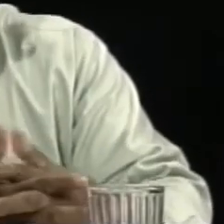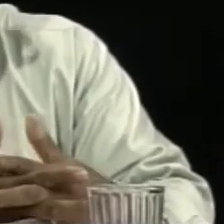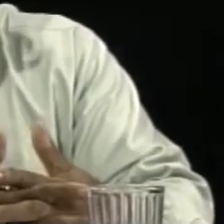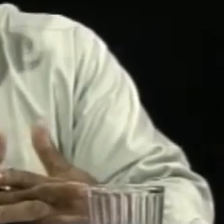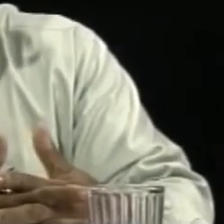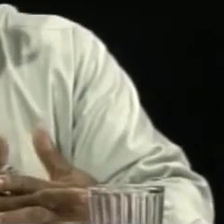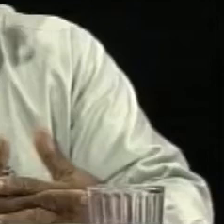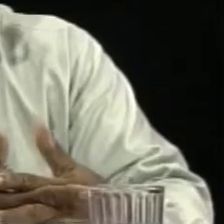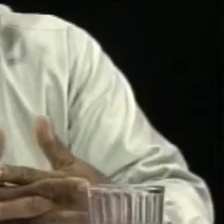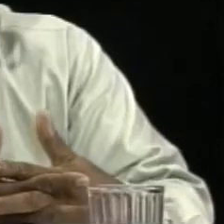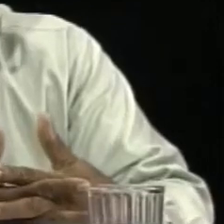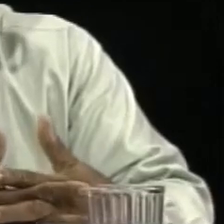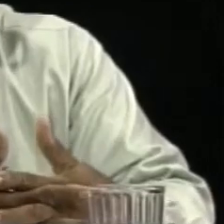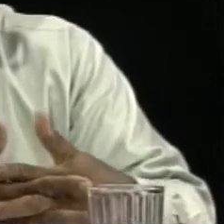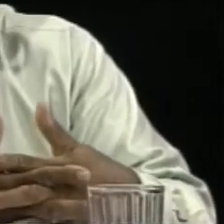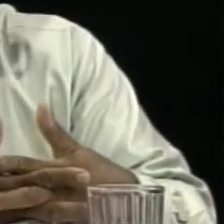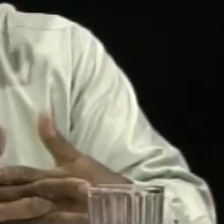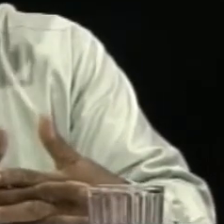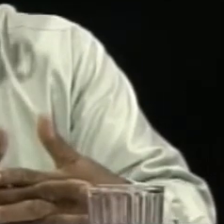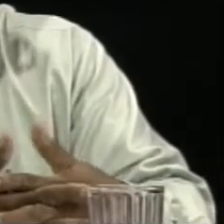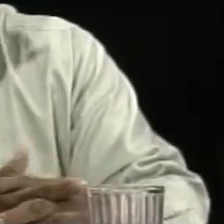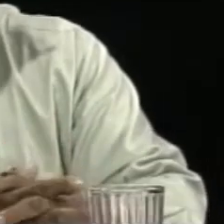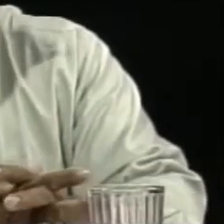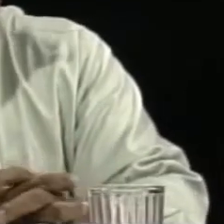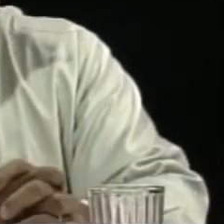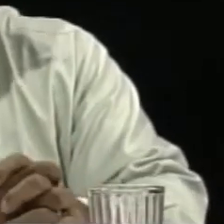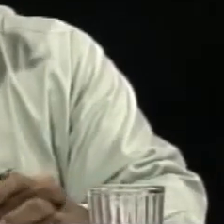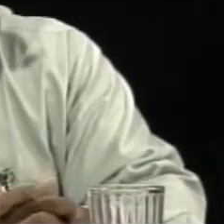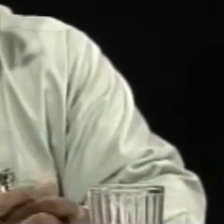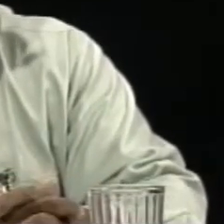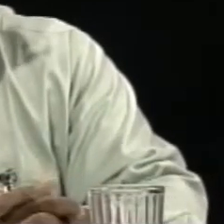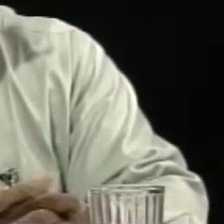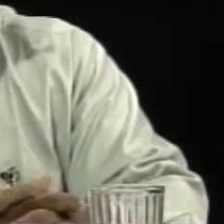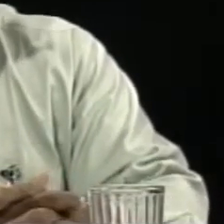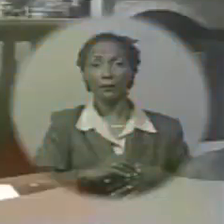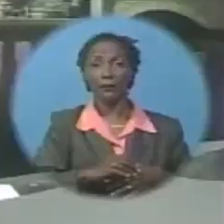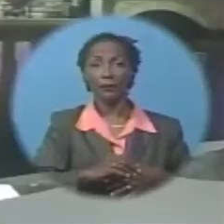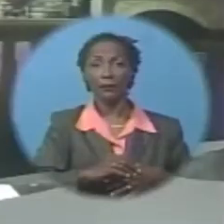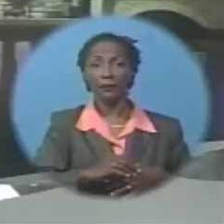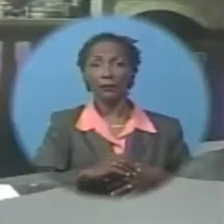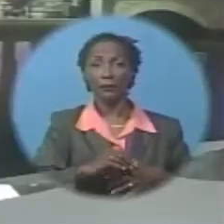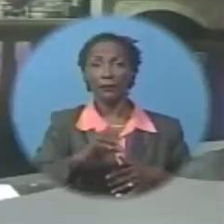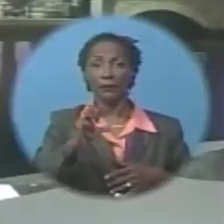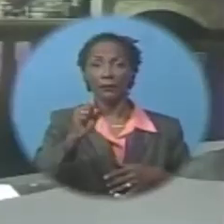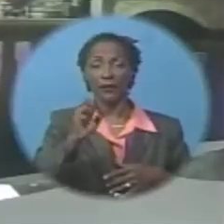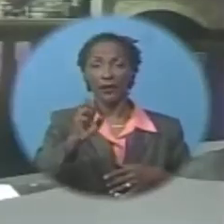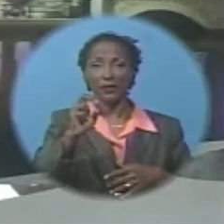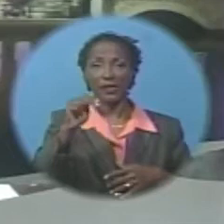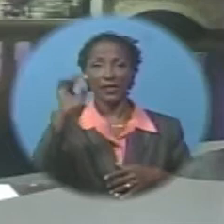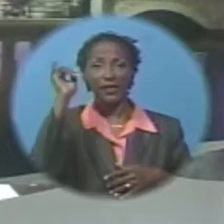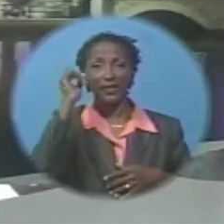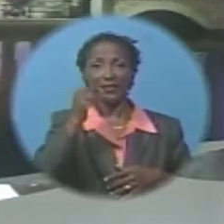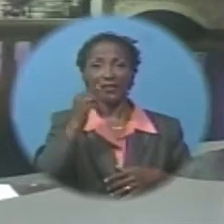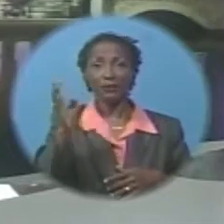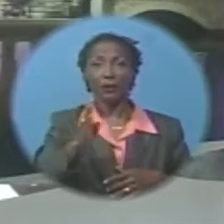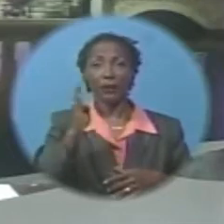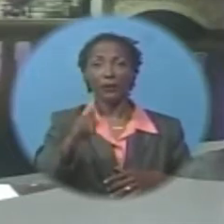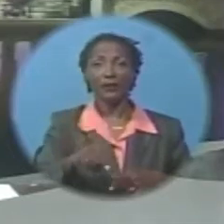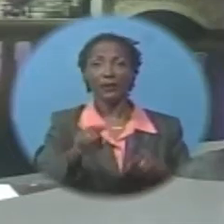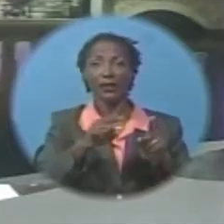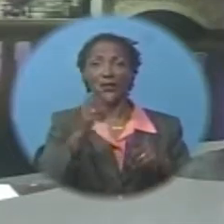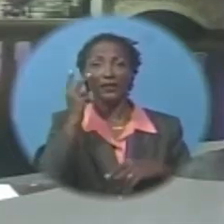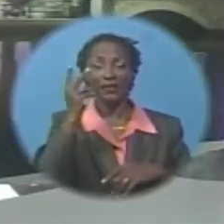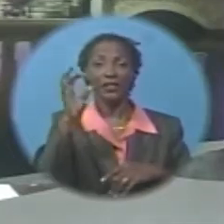And if we are going to protect our resource, then we must protect our people. Senator Ince says Barbados is also